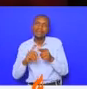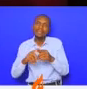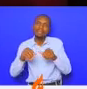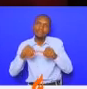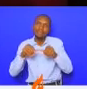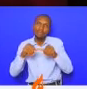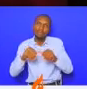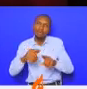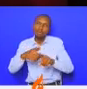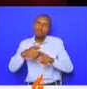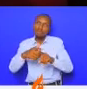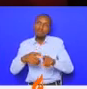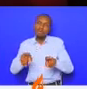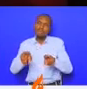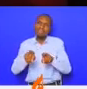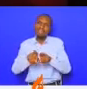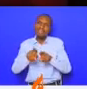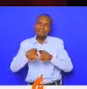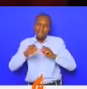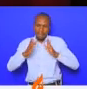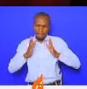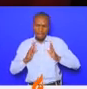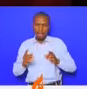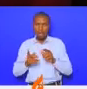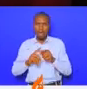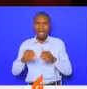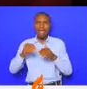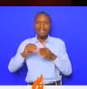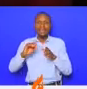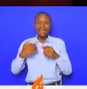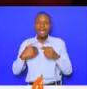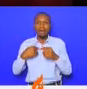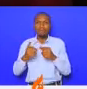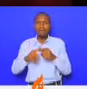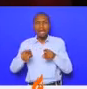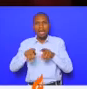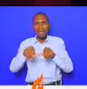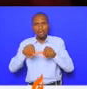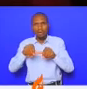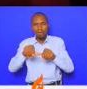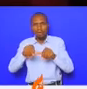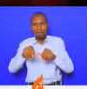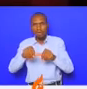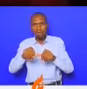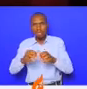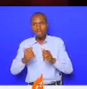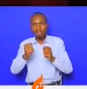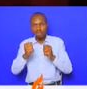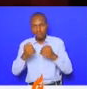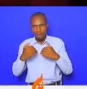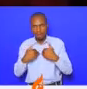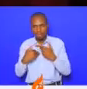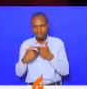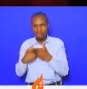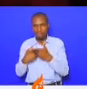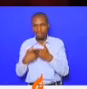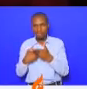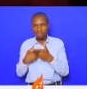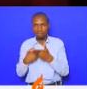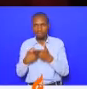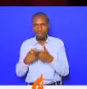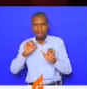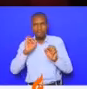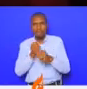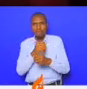from the very same person, and you also bite, and bite the hardest way, so that we don't sit down,